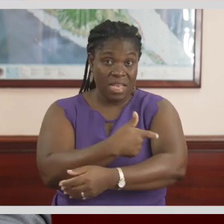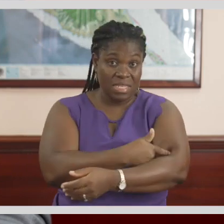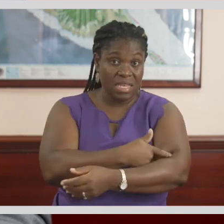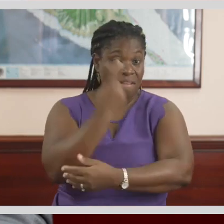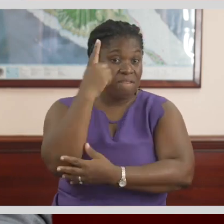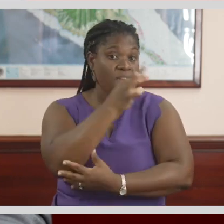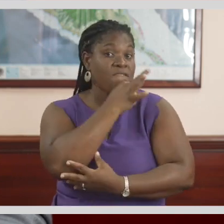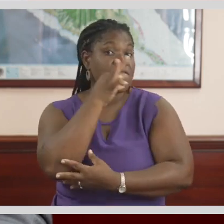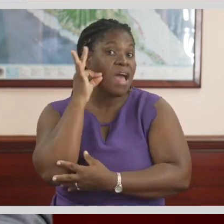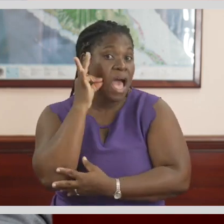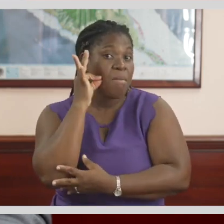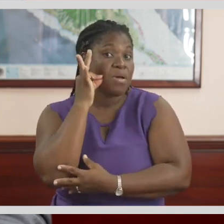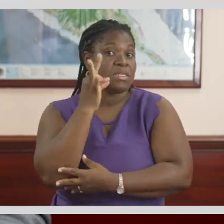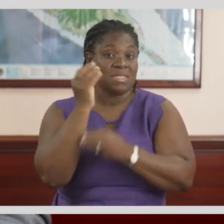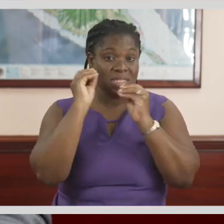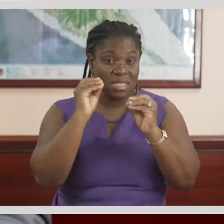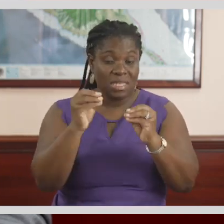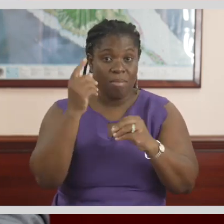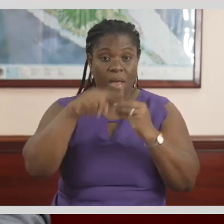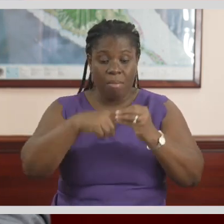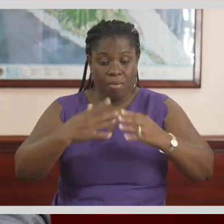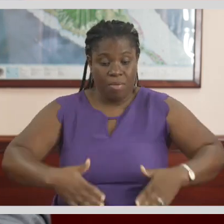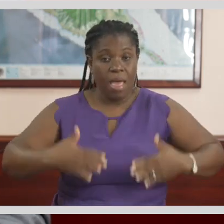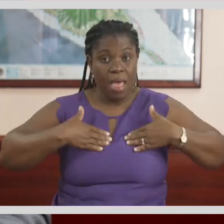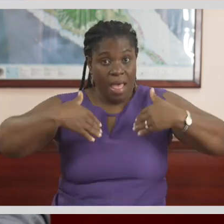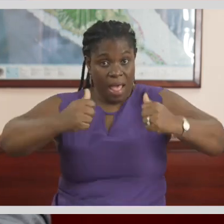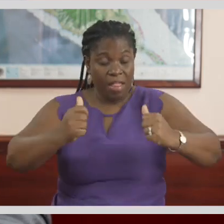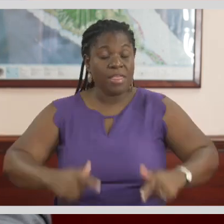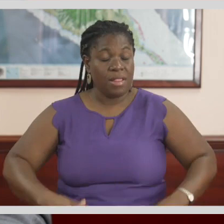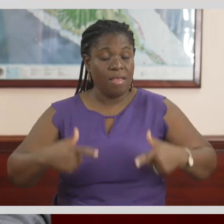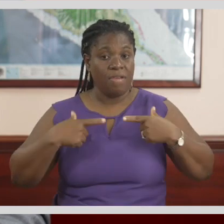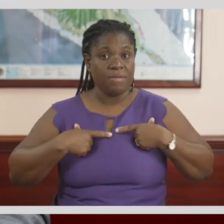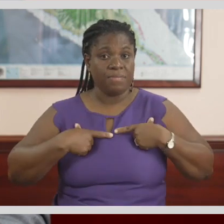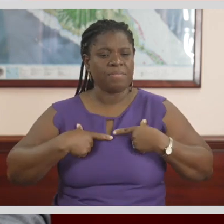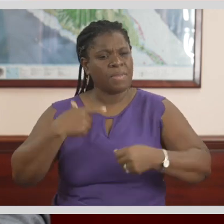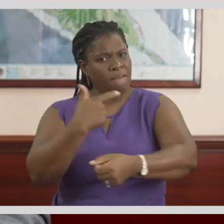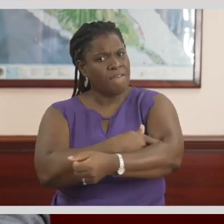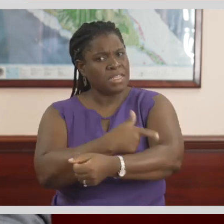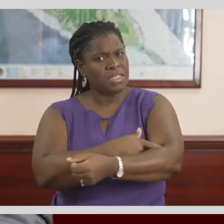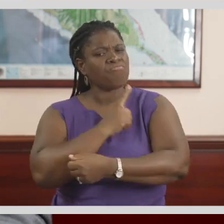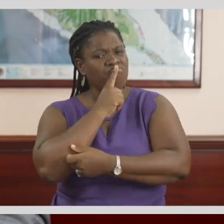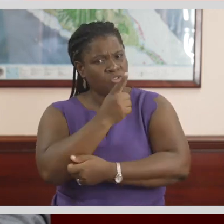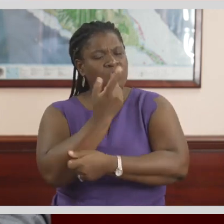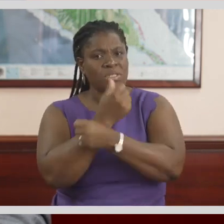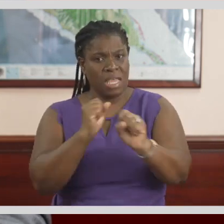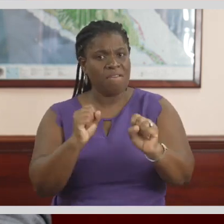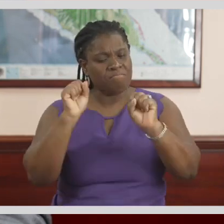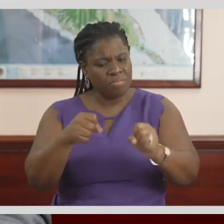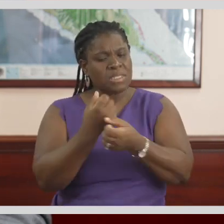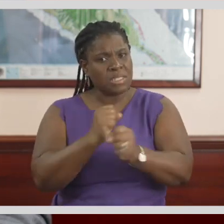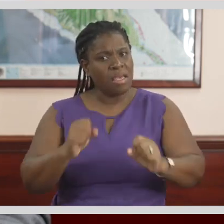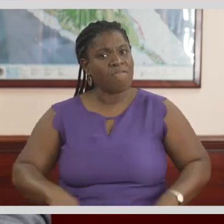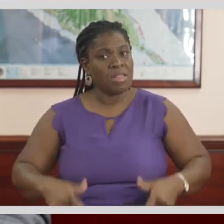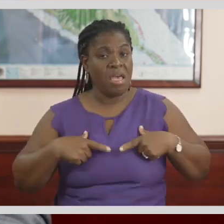of this vaccine for their healthy living. Vaccines are safe and save lives. In St.